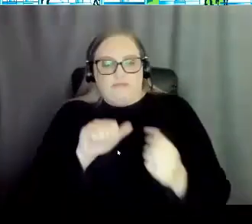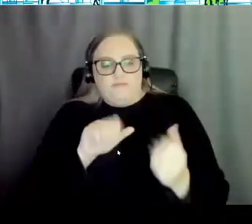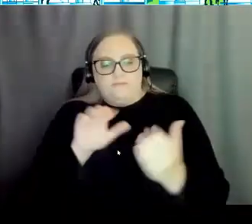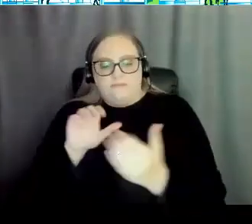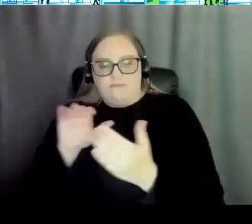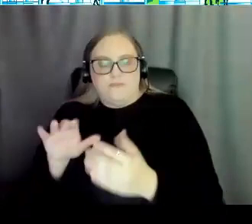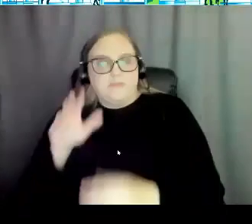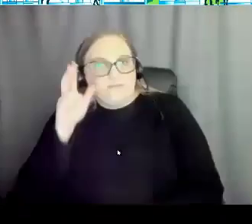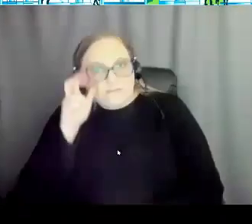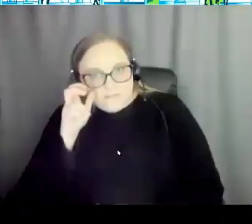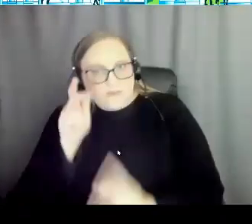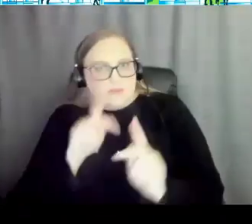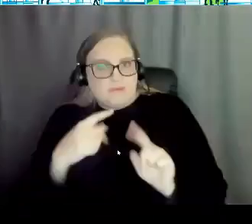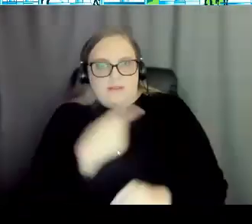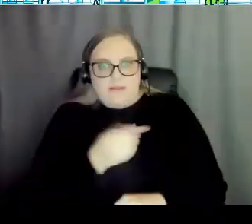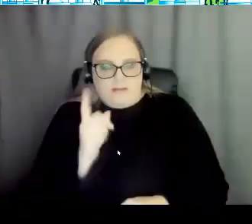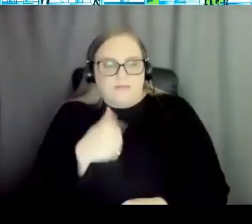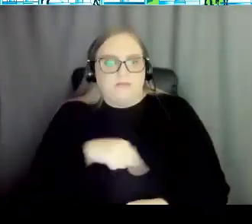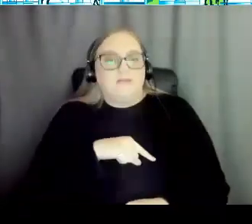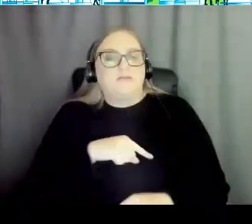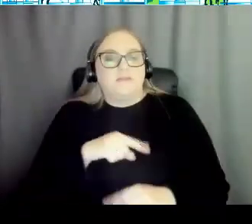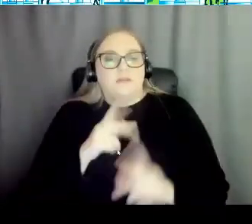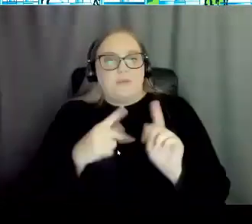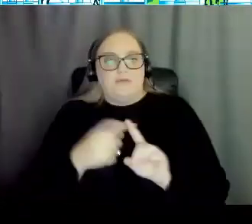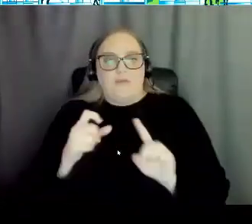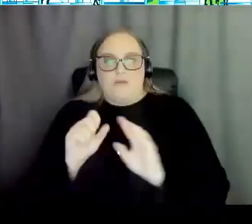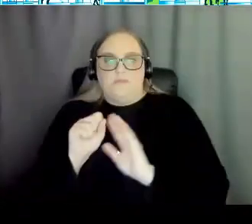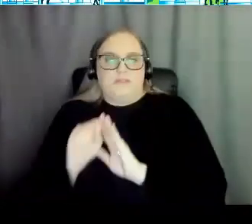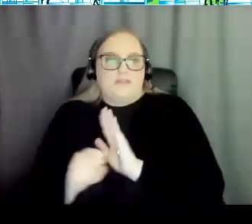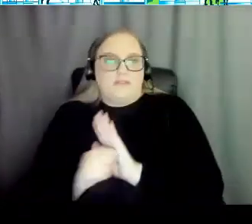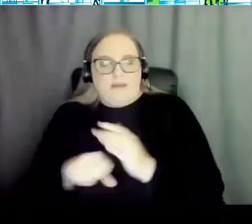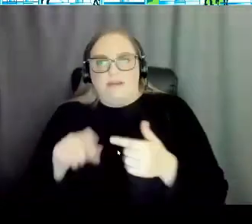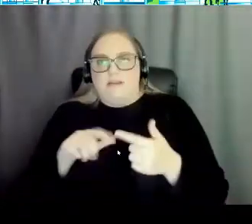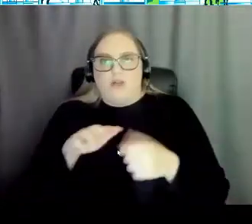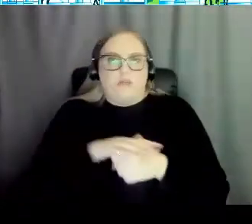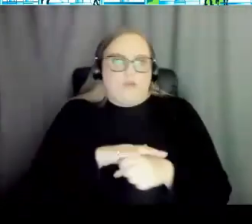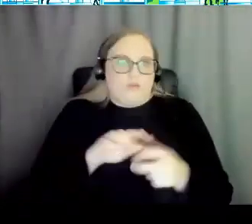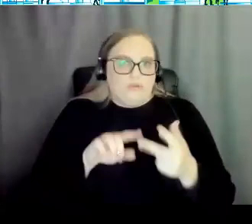people are telling us, folks from state, local, tribal governments. We